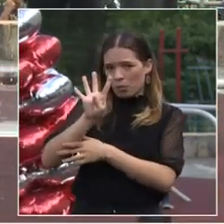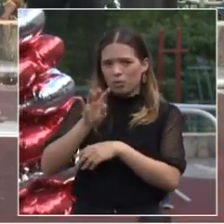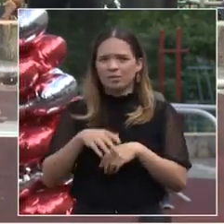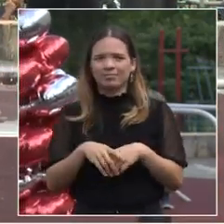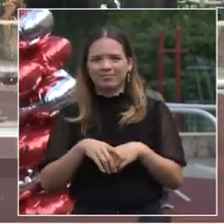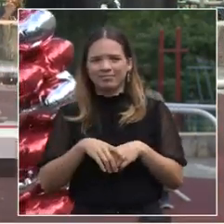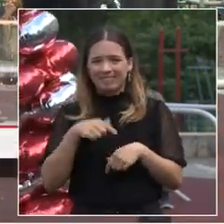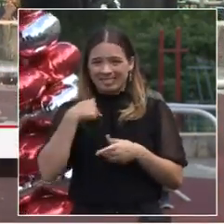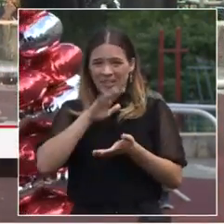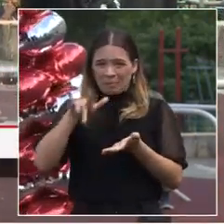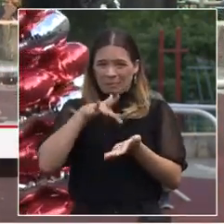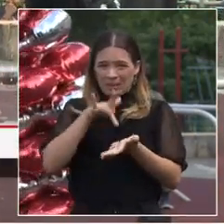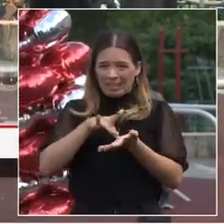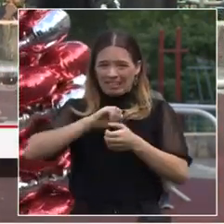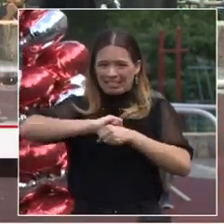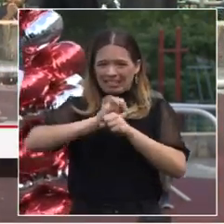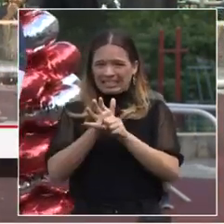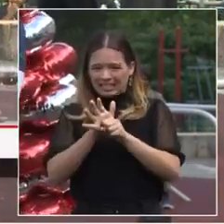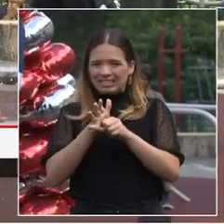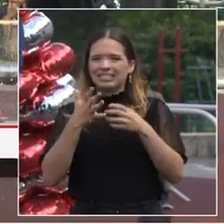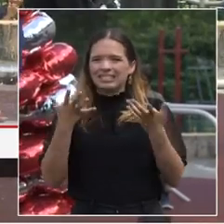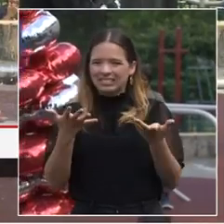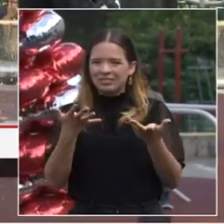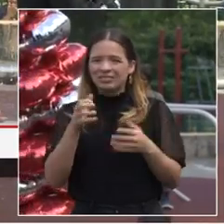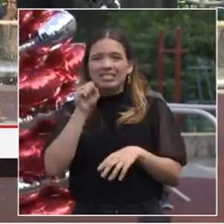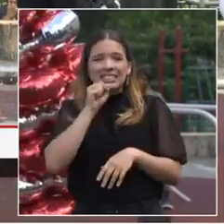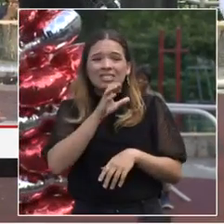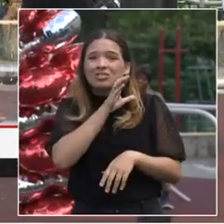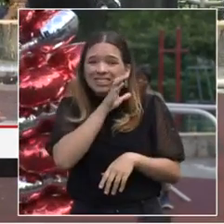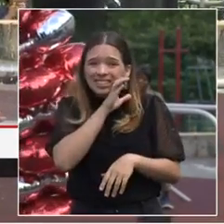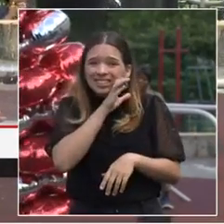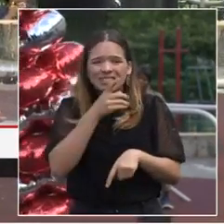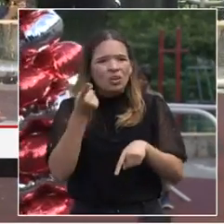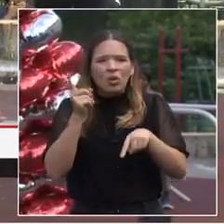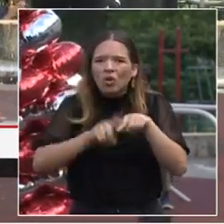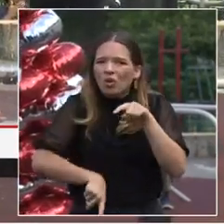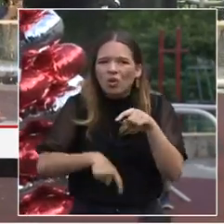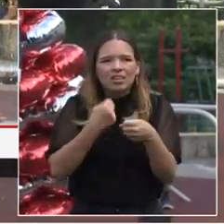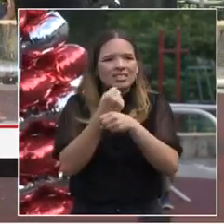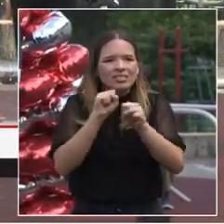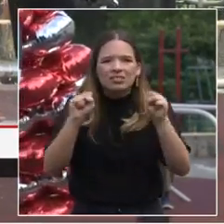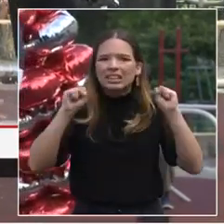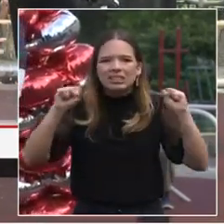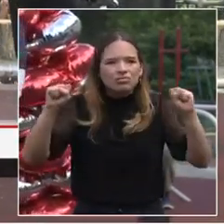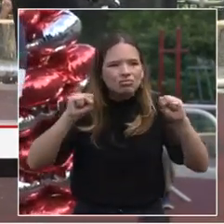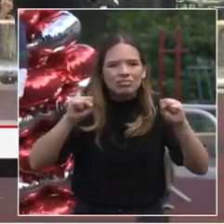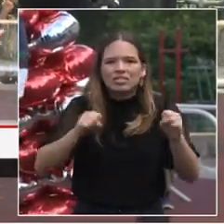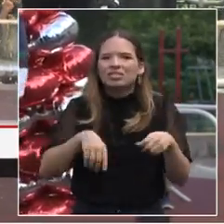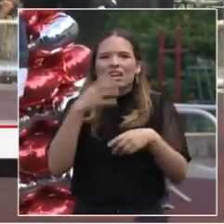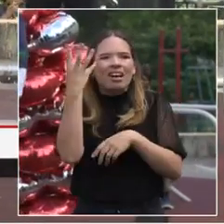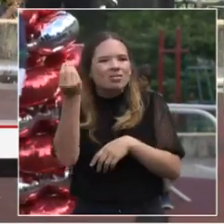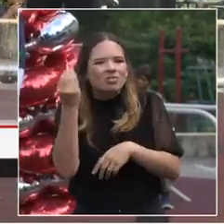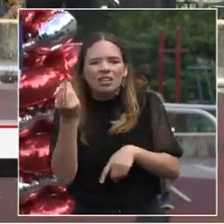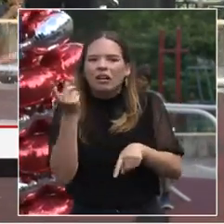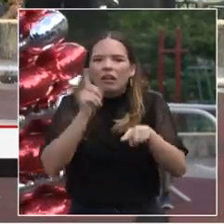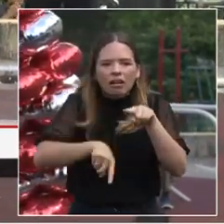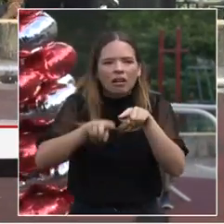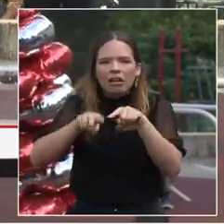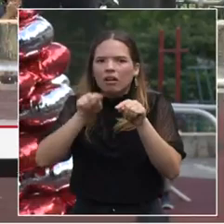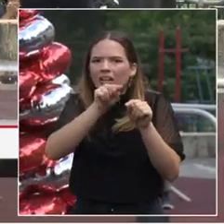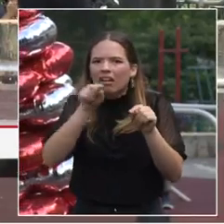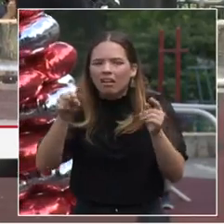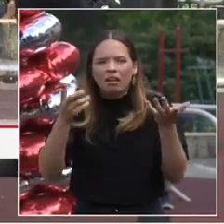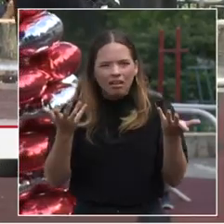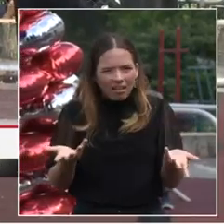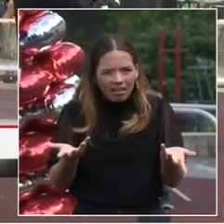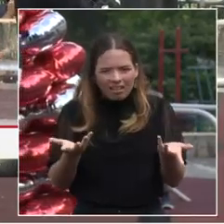And our seniors did not have many spaces where they could safely exercise outdoors, which is really an essential component to staying